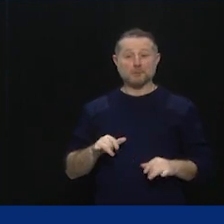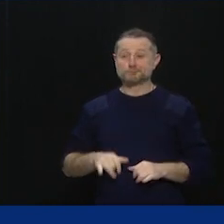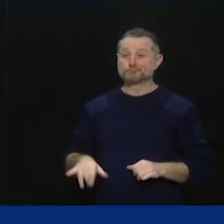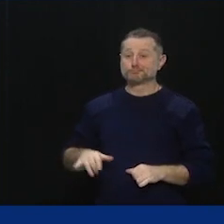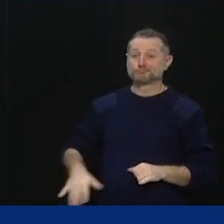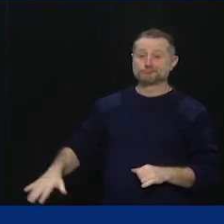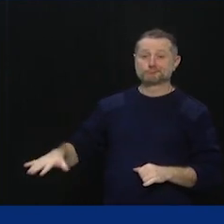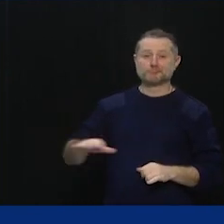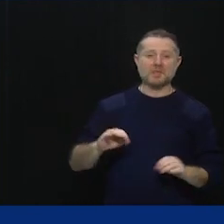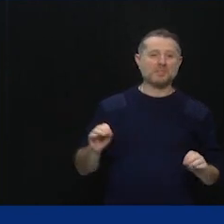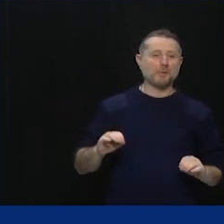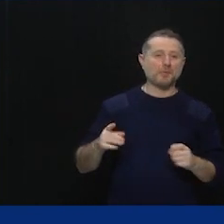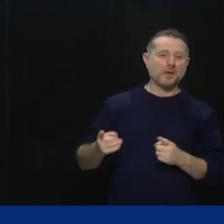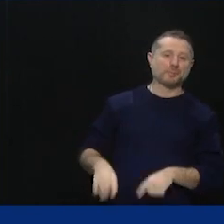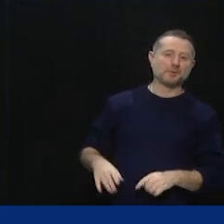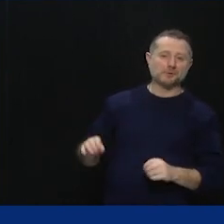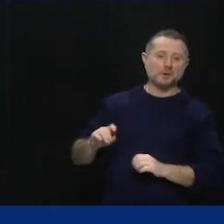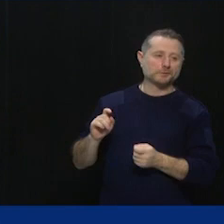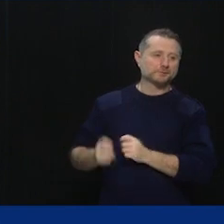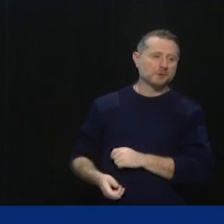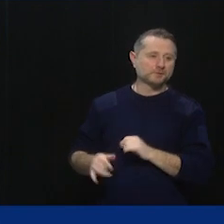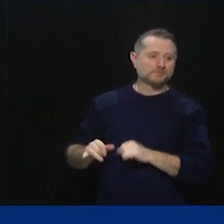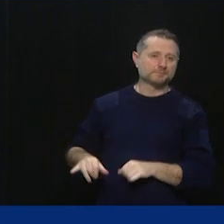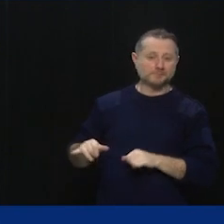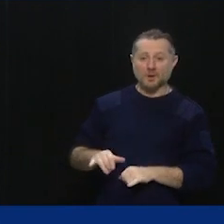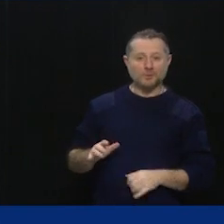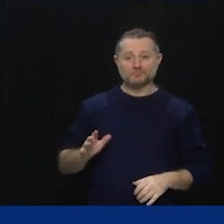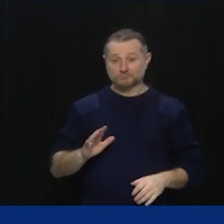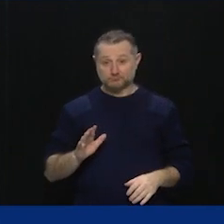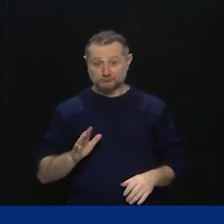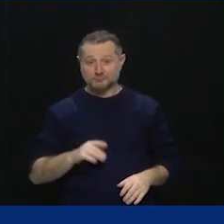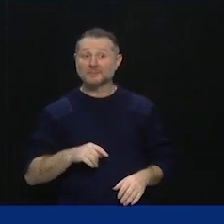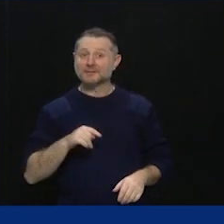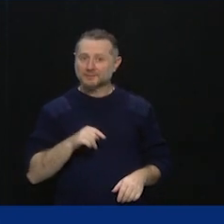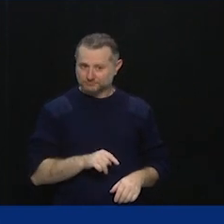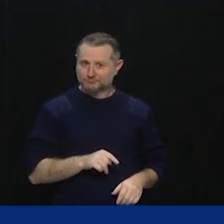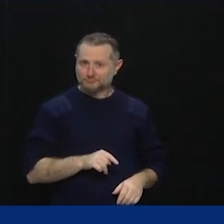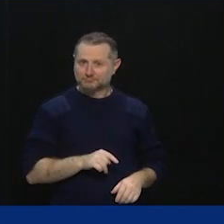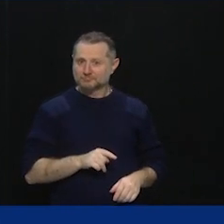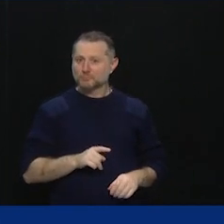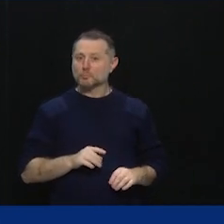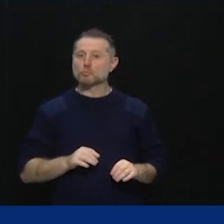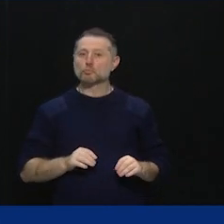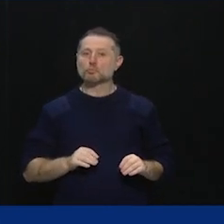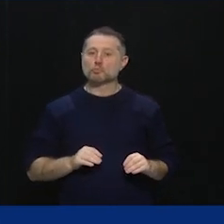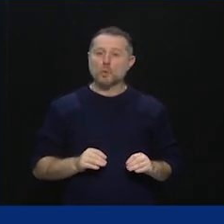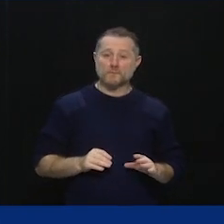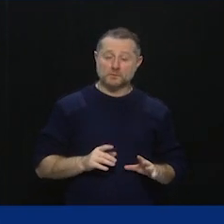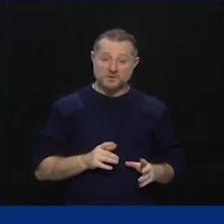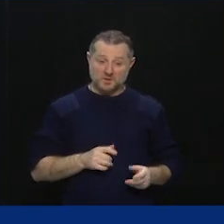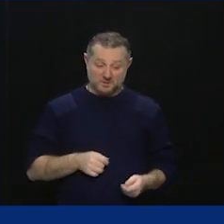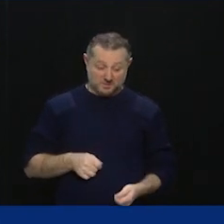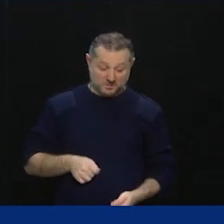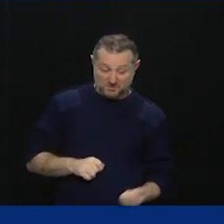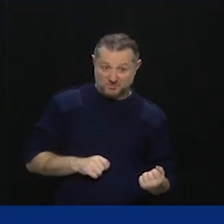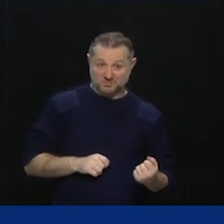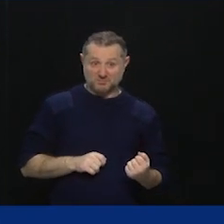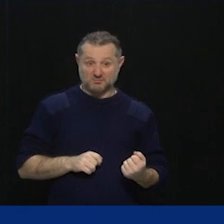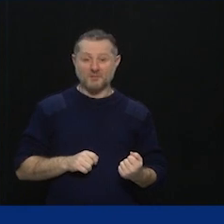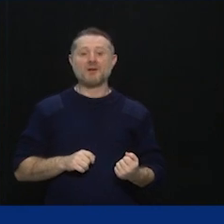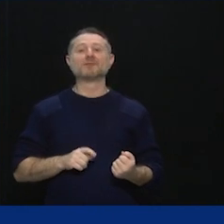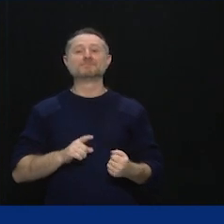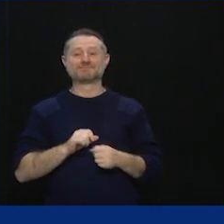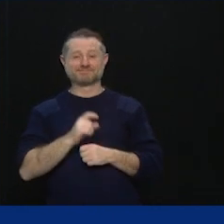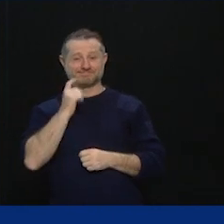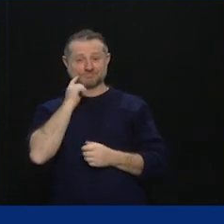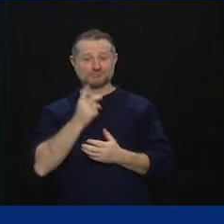from the dirt being moved here and in many other places on Long Island We were just at one in Lindenhurst a couple of weeks ago. I was